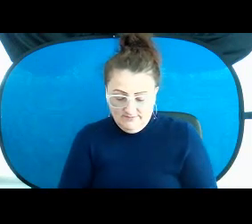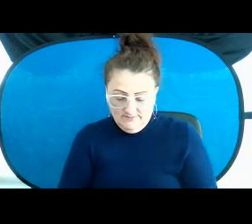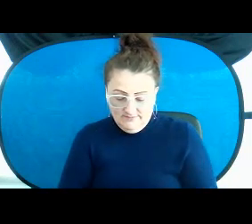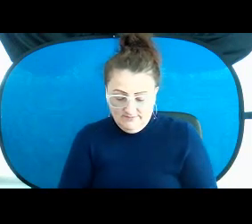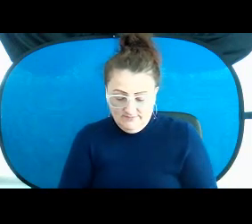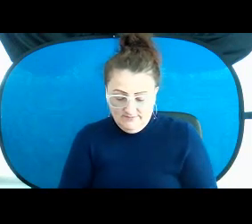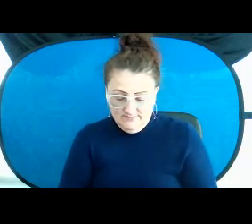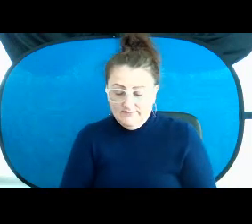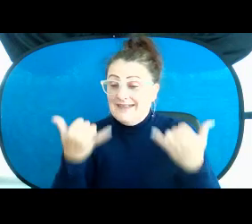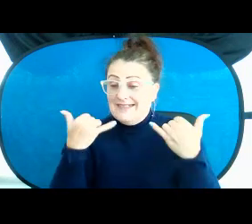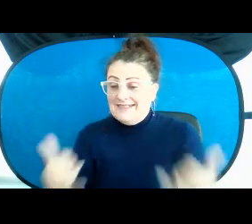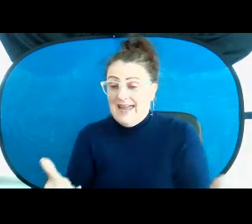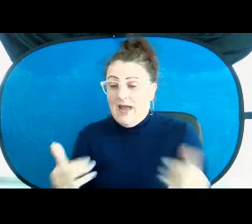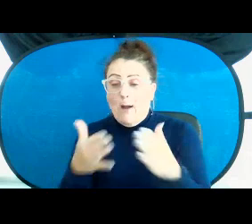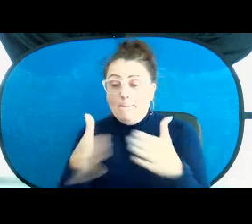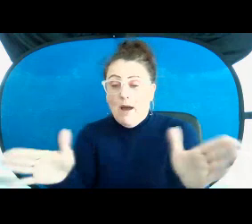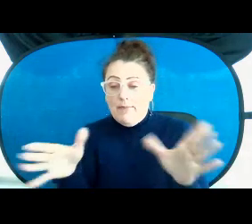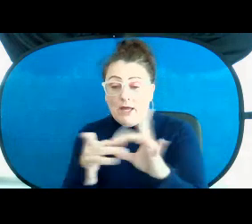public comment. Is there any?